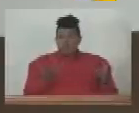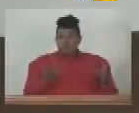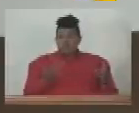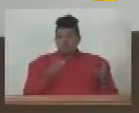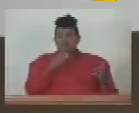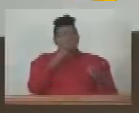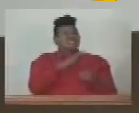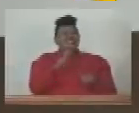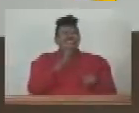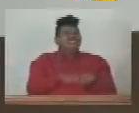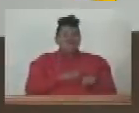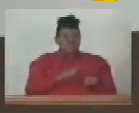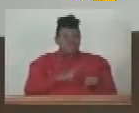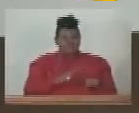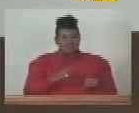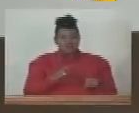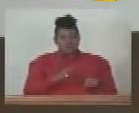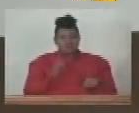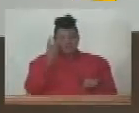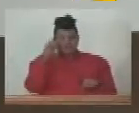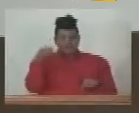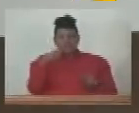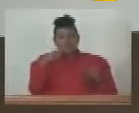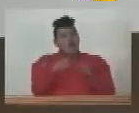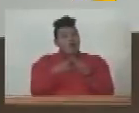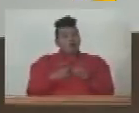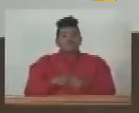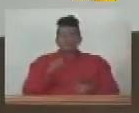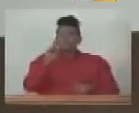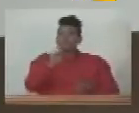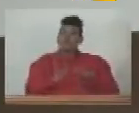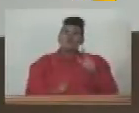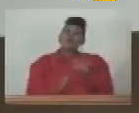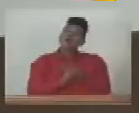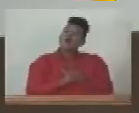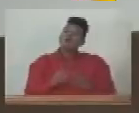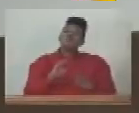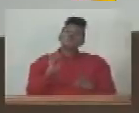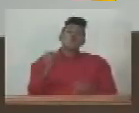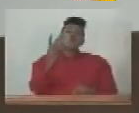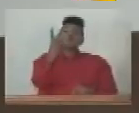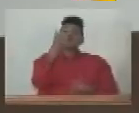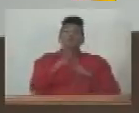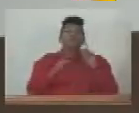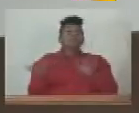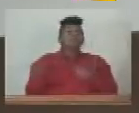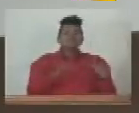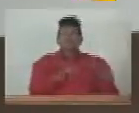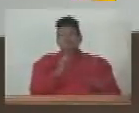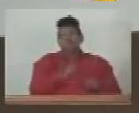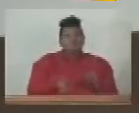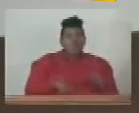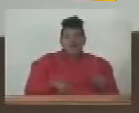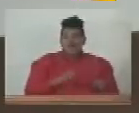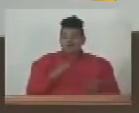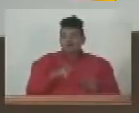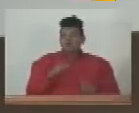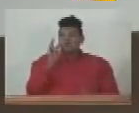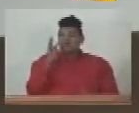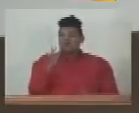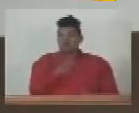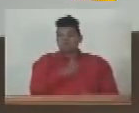not abnormal, for there to be conflicts. No two people alike. When you look at the member